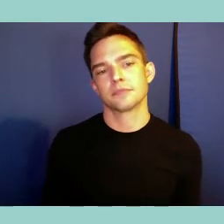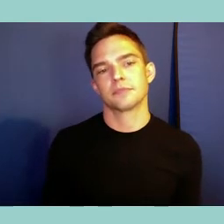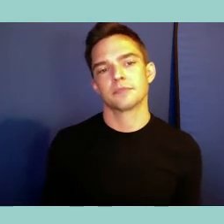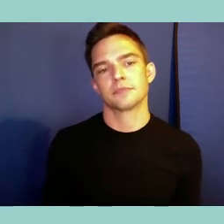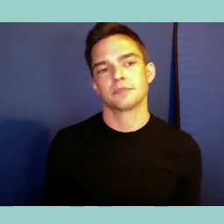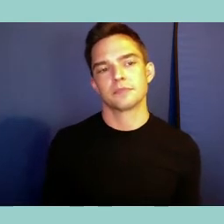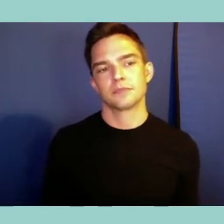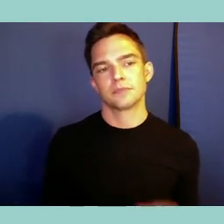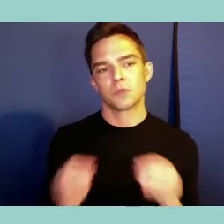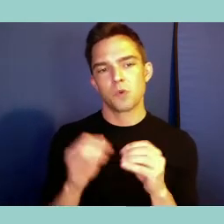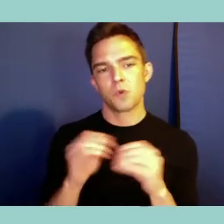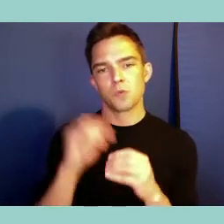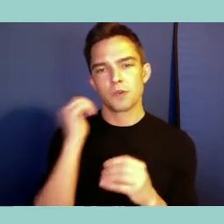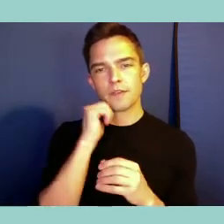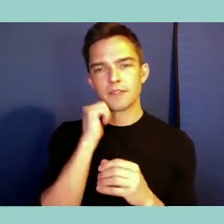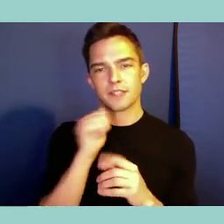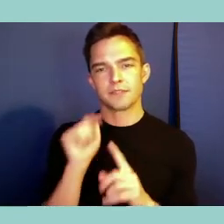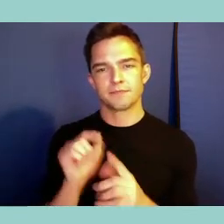día.